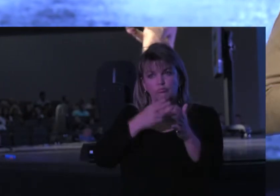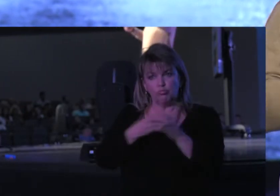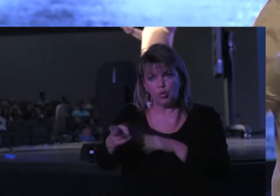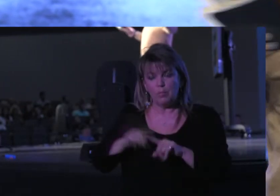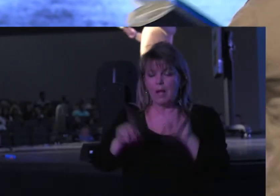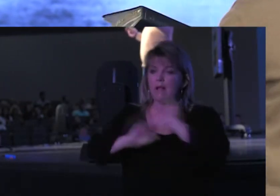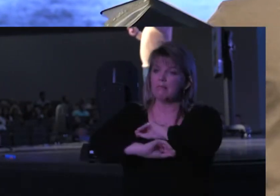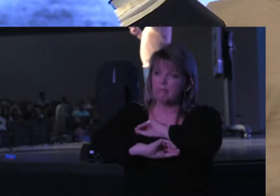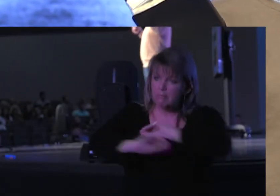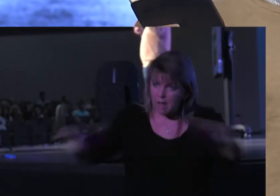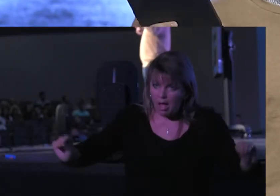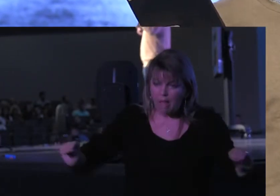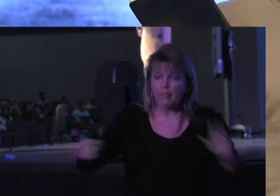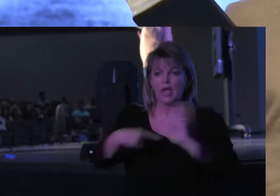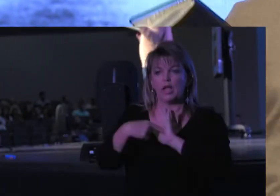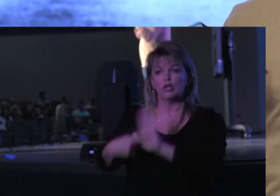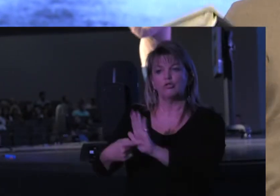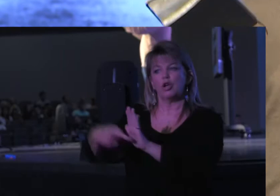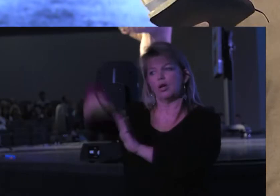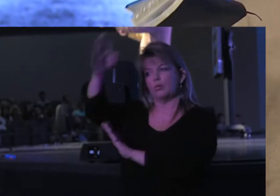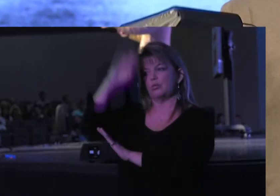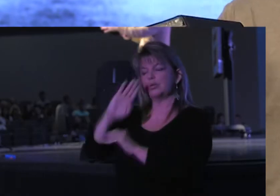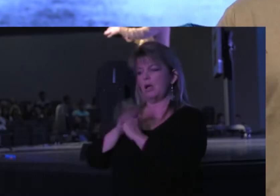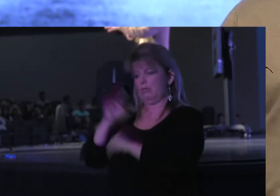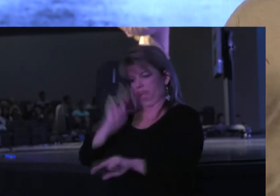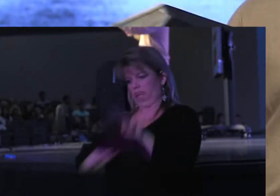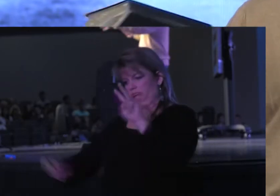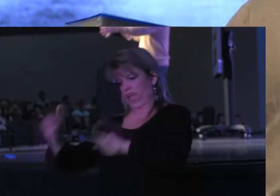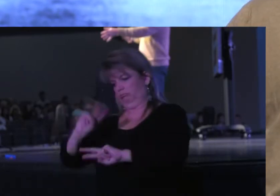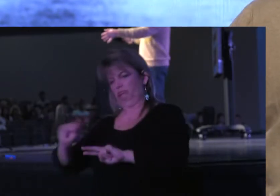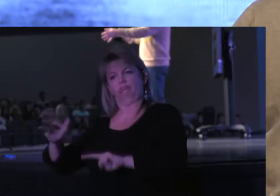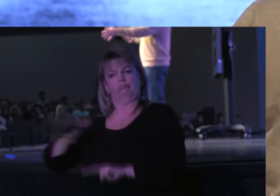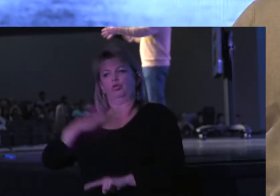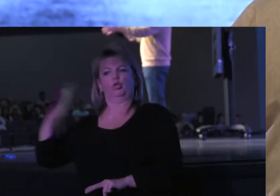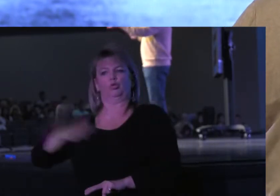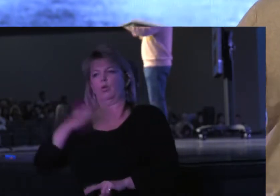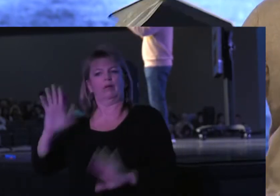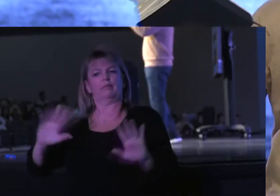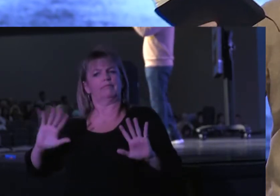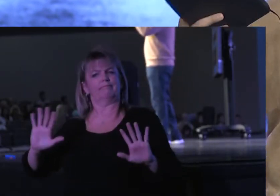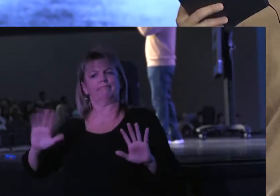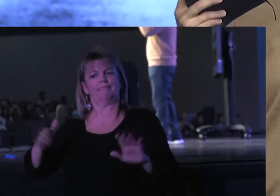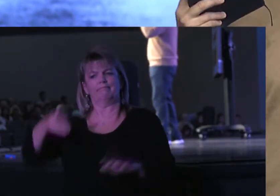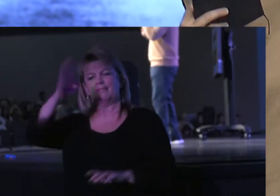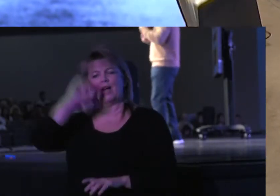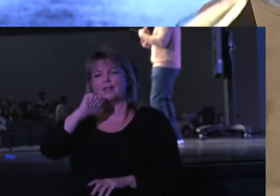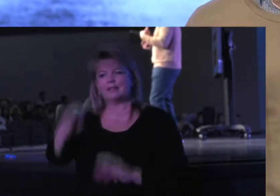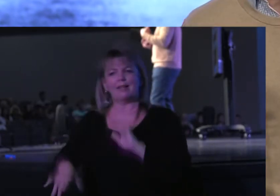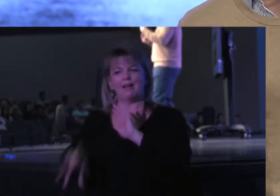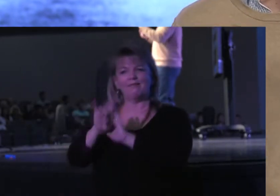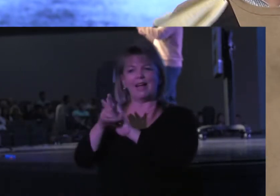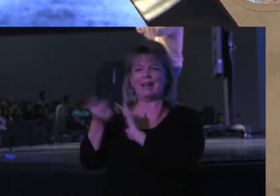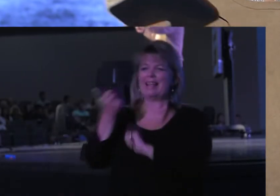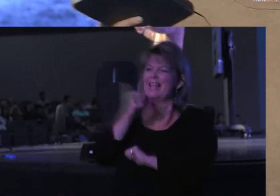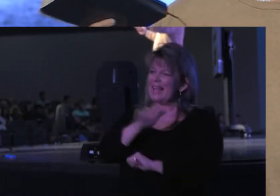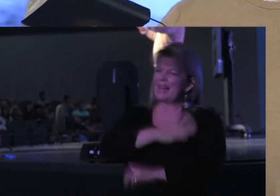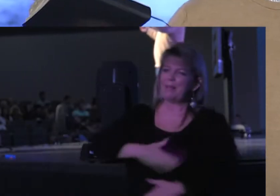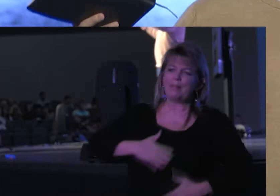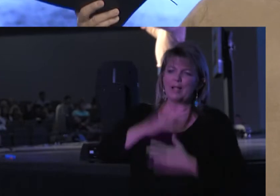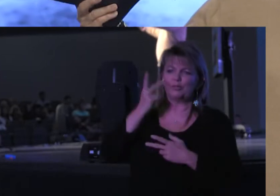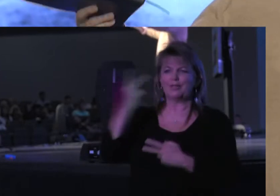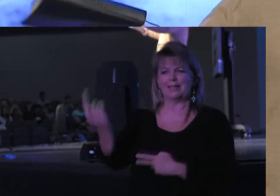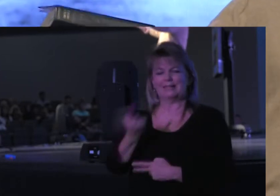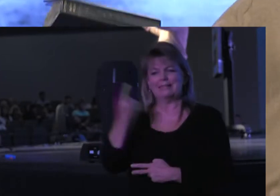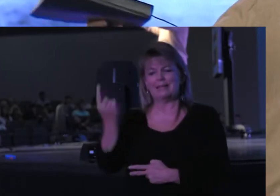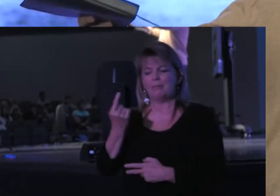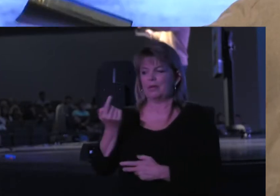But nothing about that shows God overseeing that joyfully. God does not find any pleasure in seeing